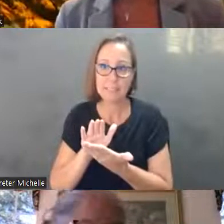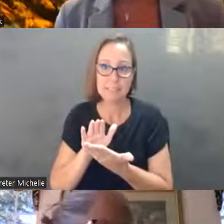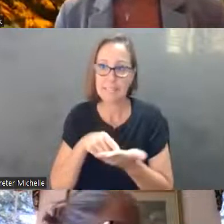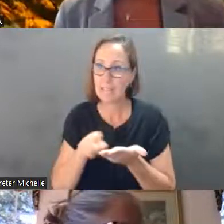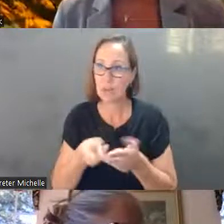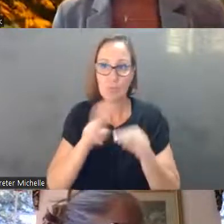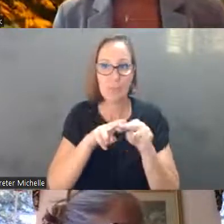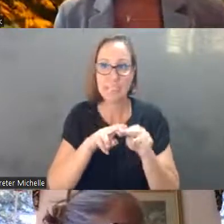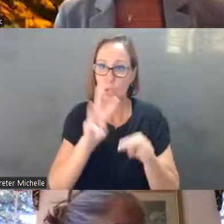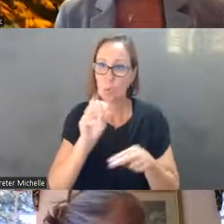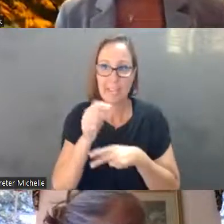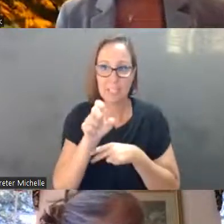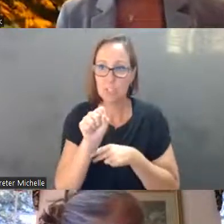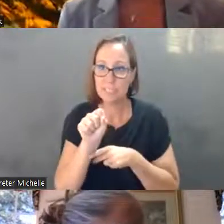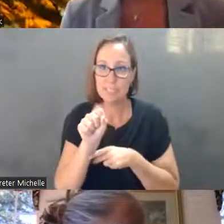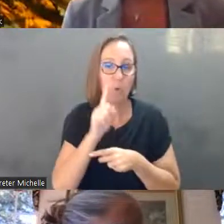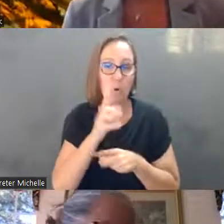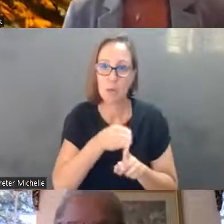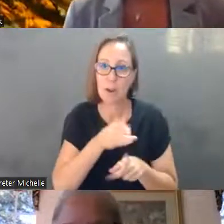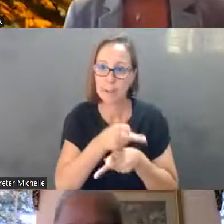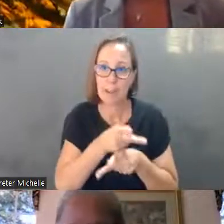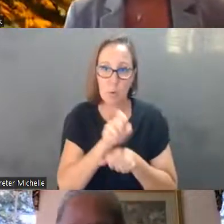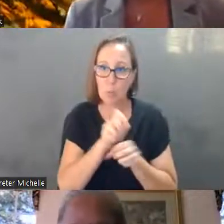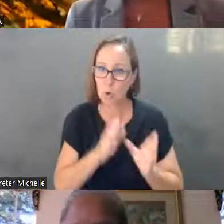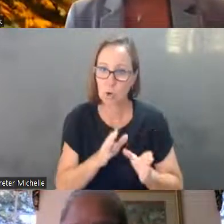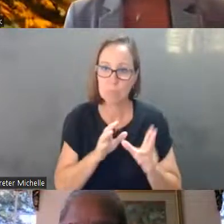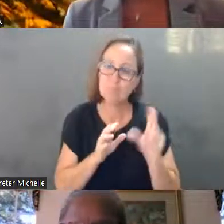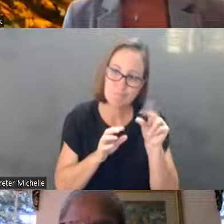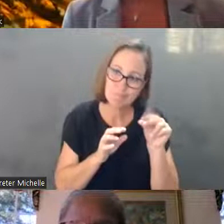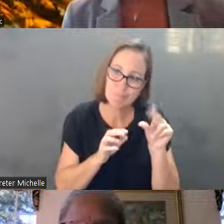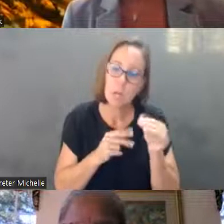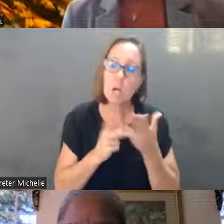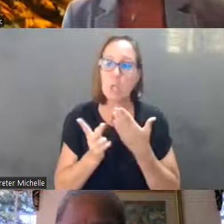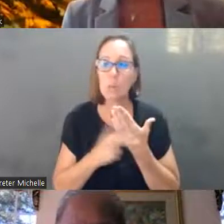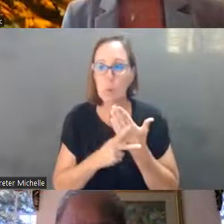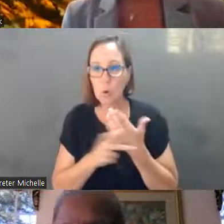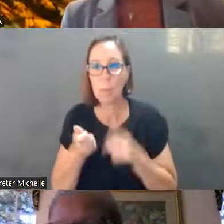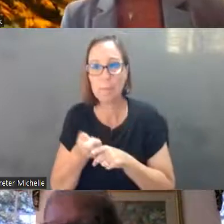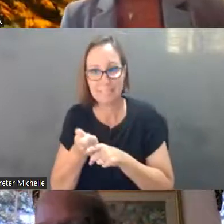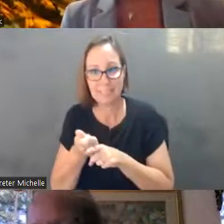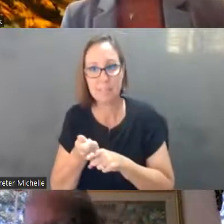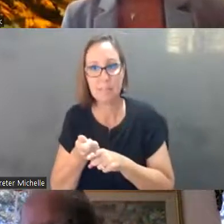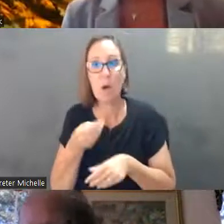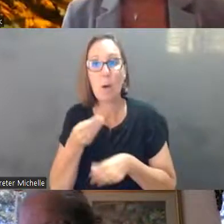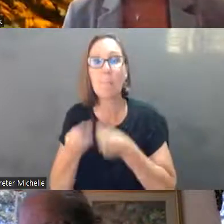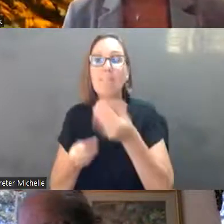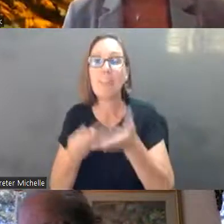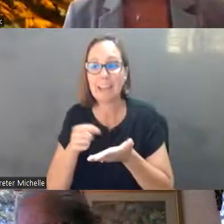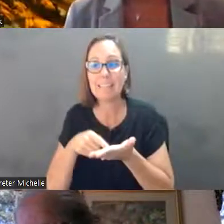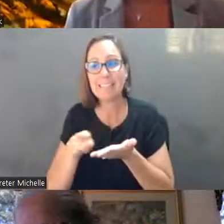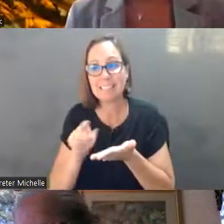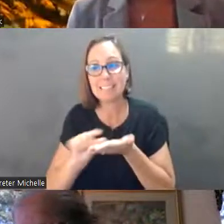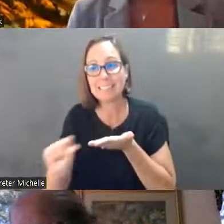increasing wages specifically for direct care workers. The program will be providing stipends